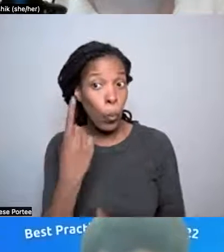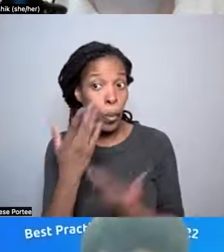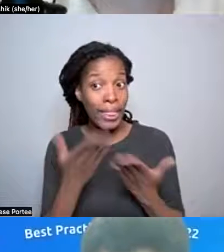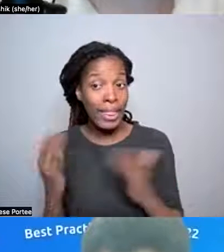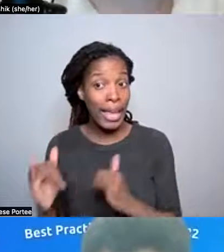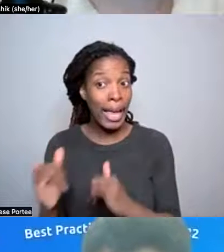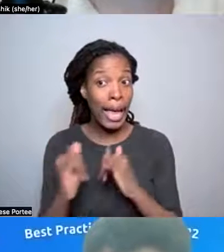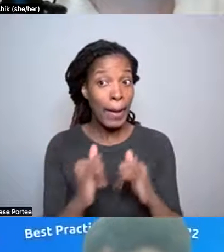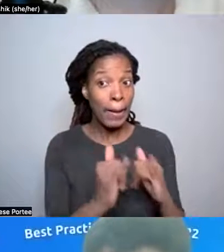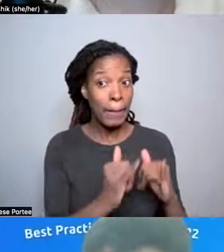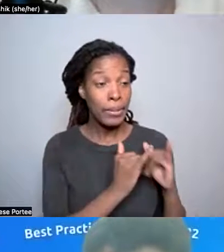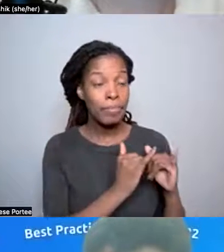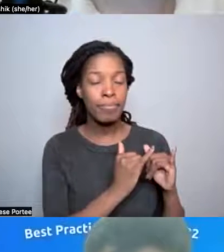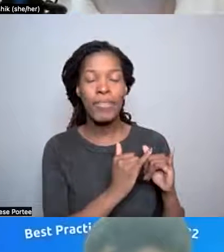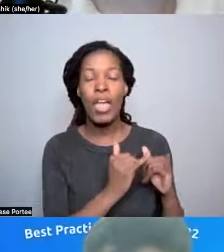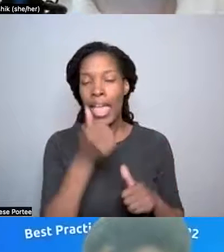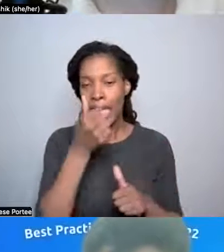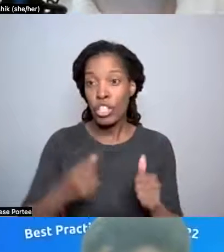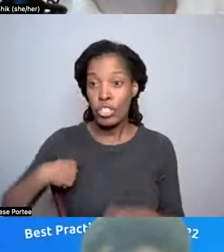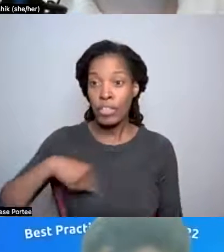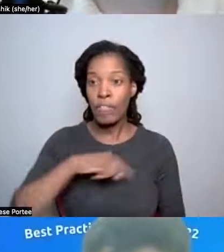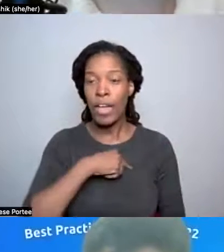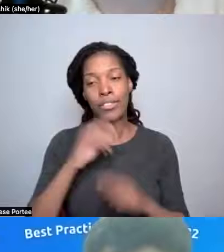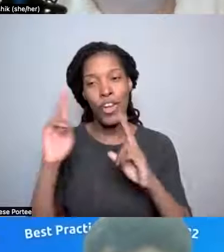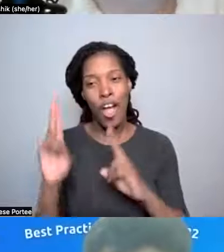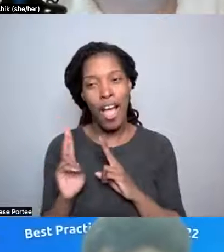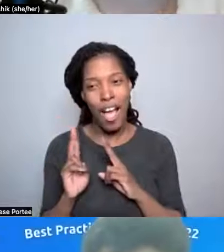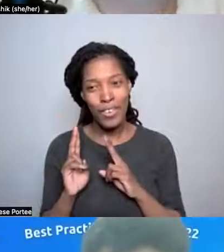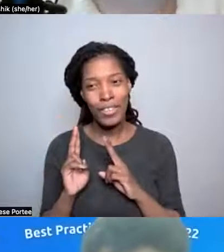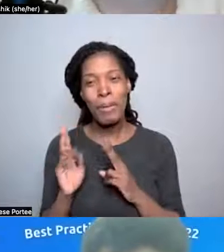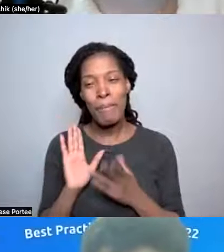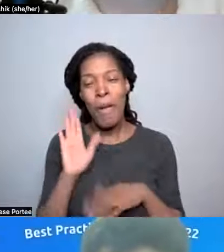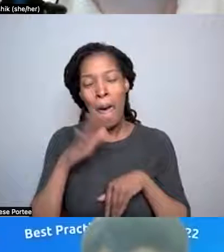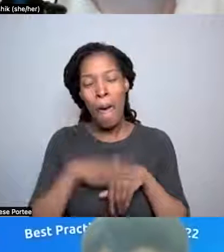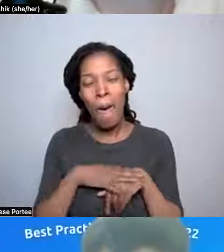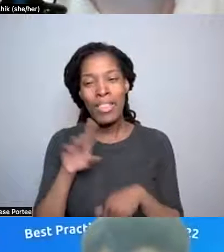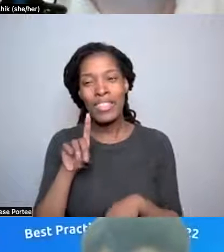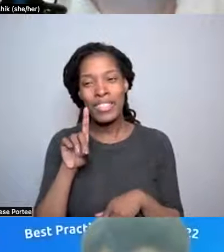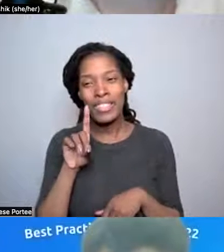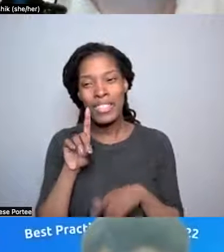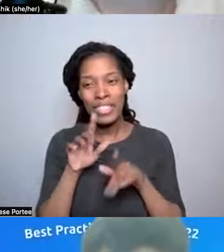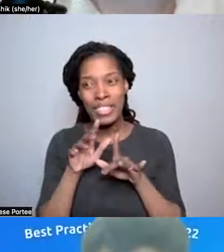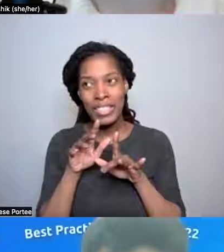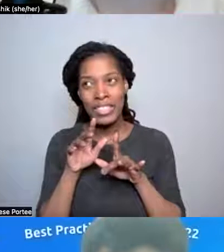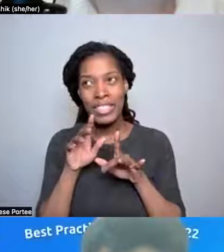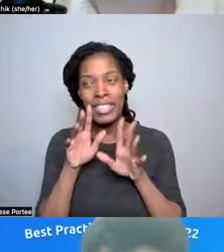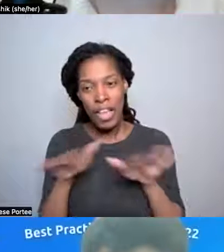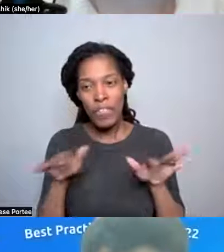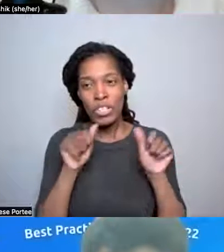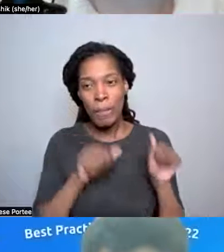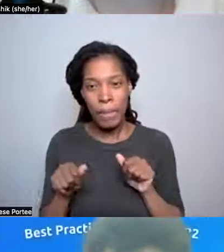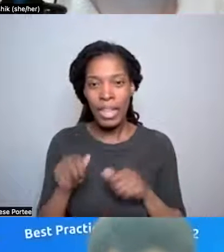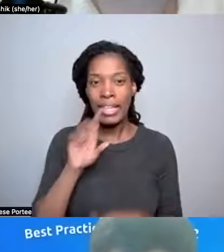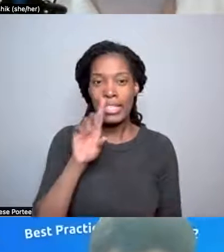one of us have had the honor of being on Diversibility's D30